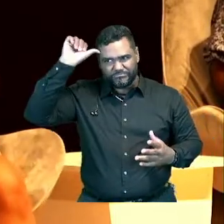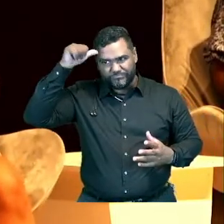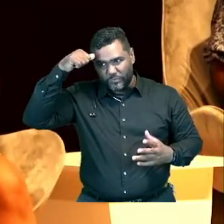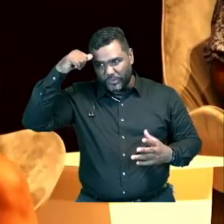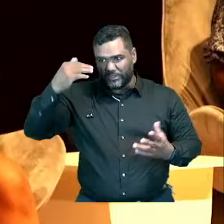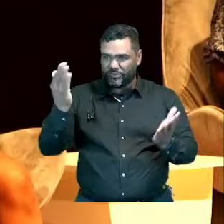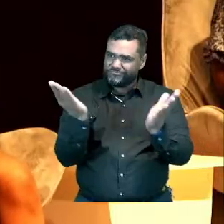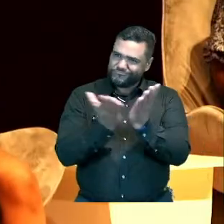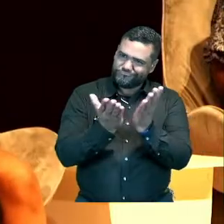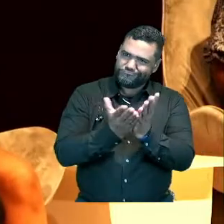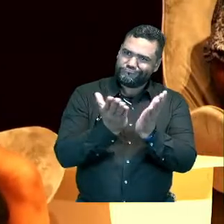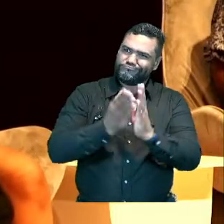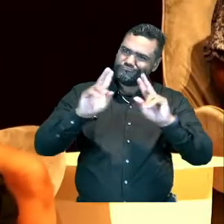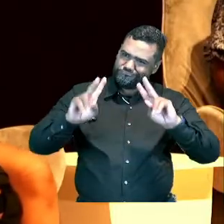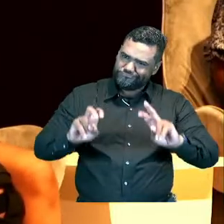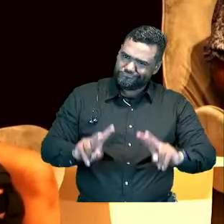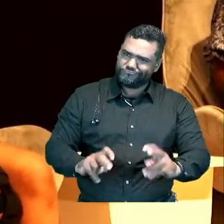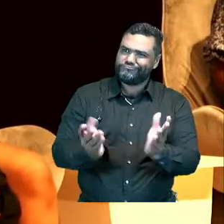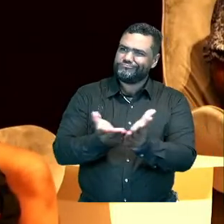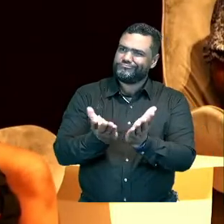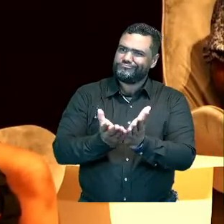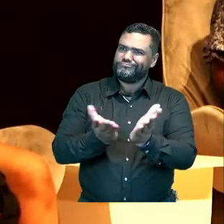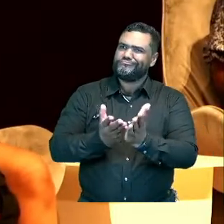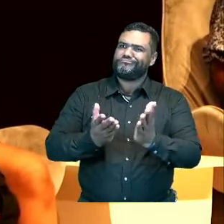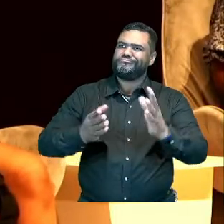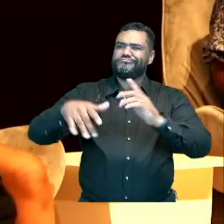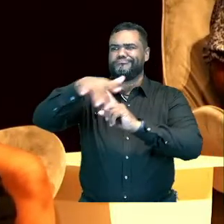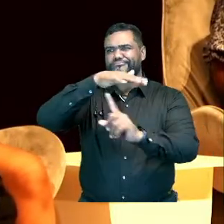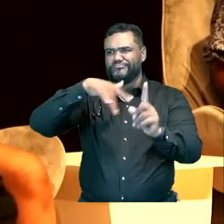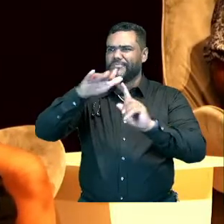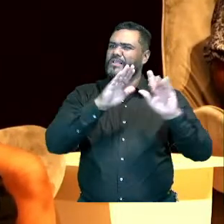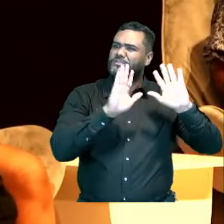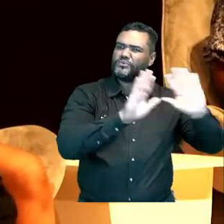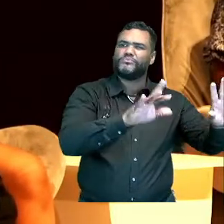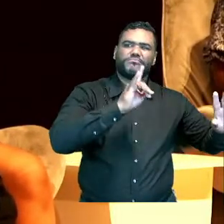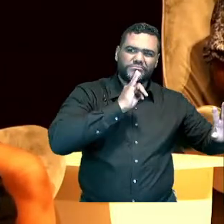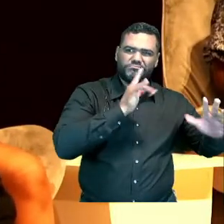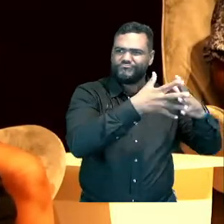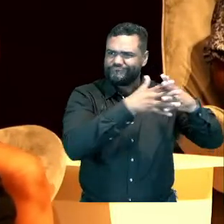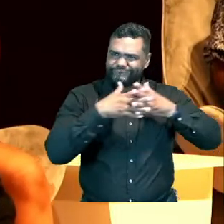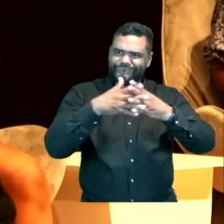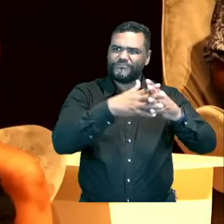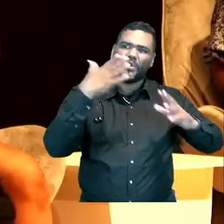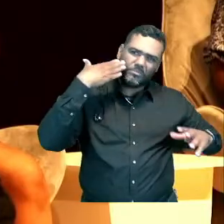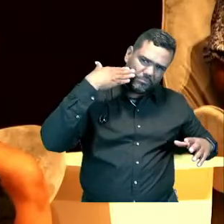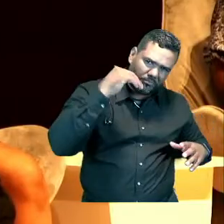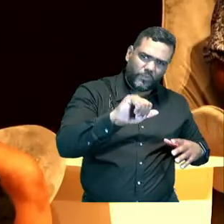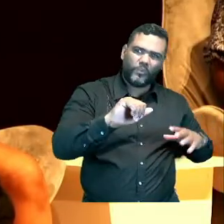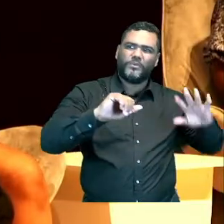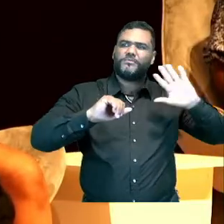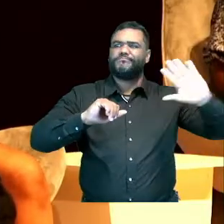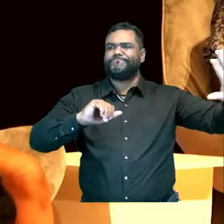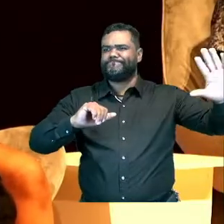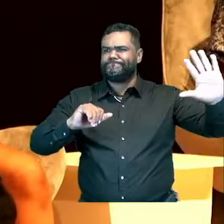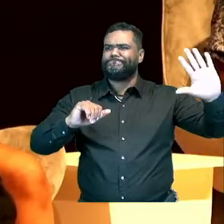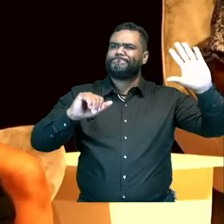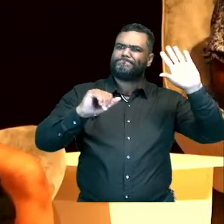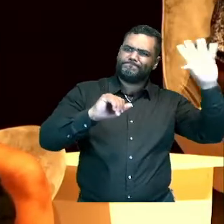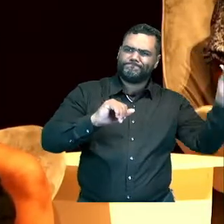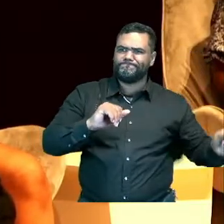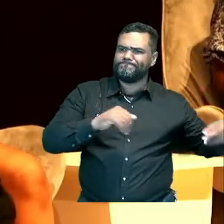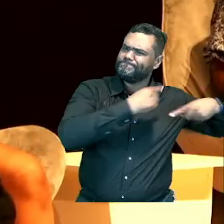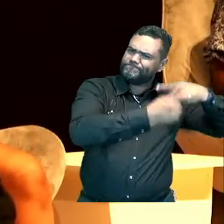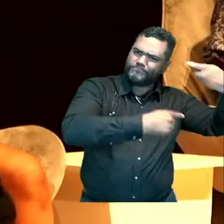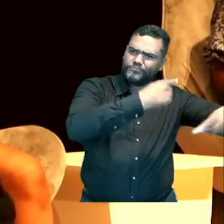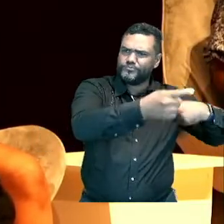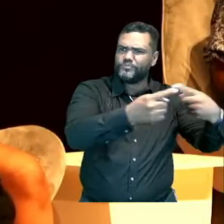that Black women are actually the most educated demographic in the country. And that's